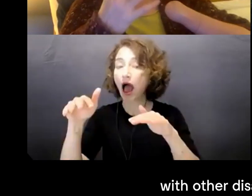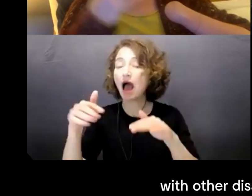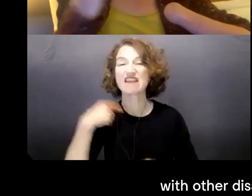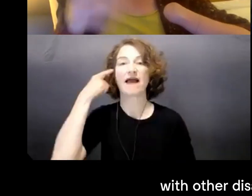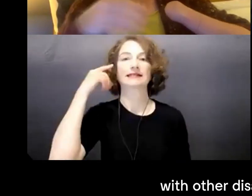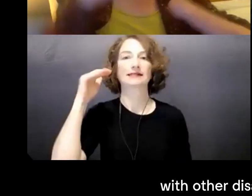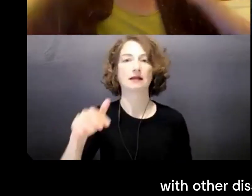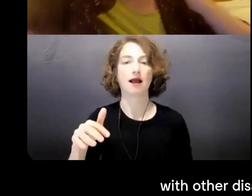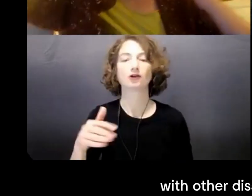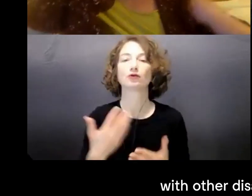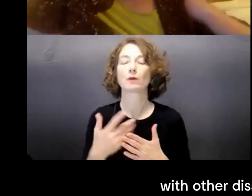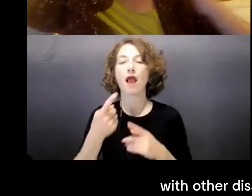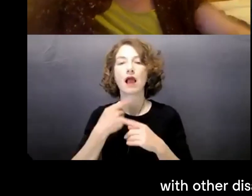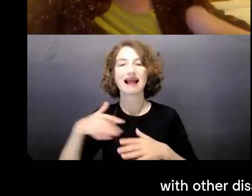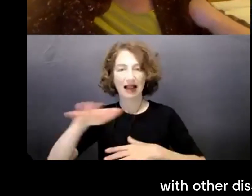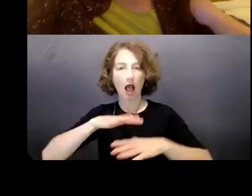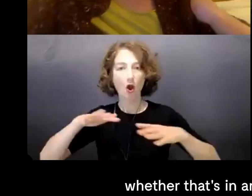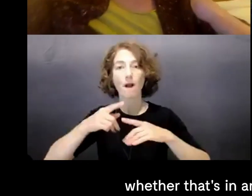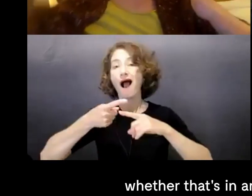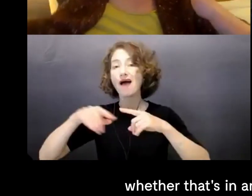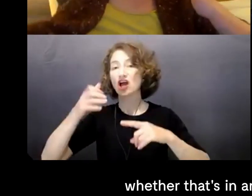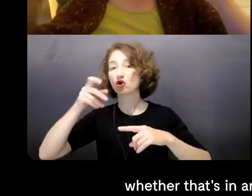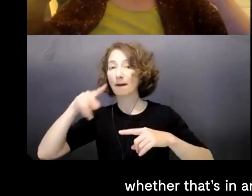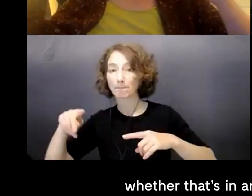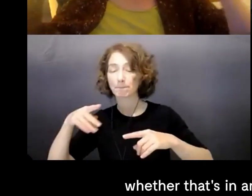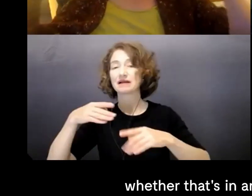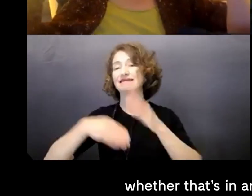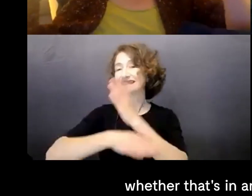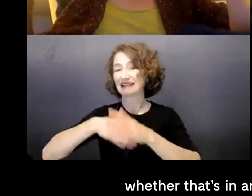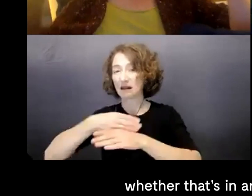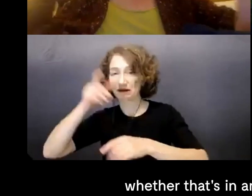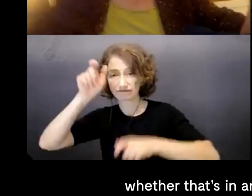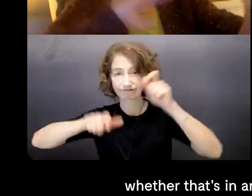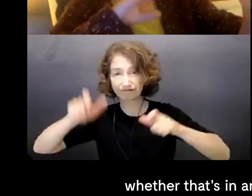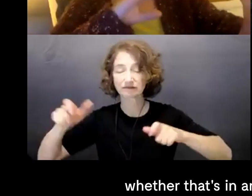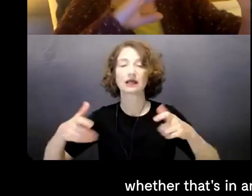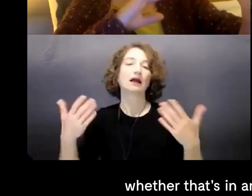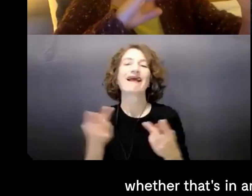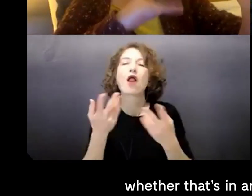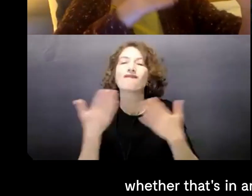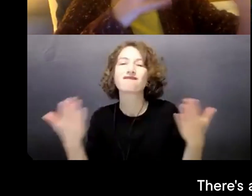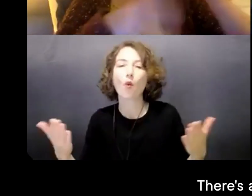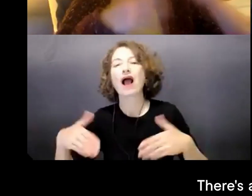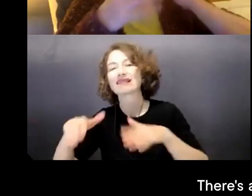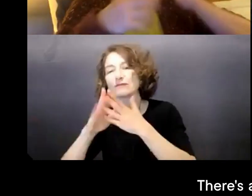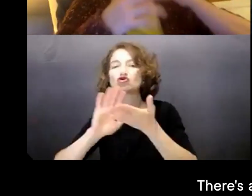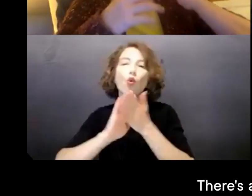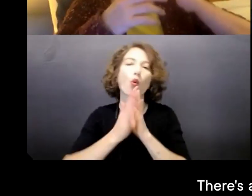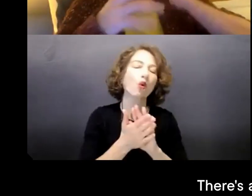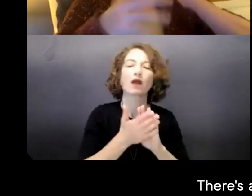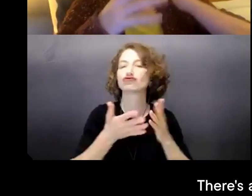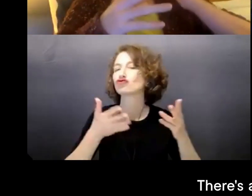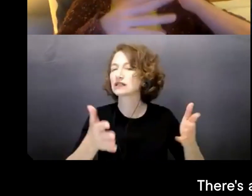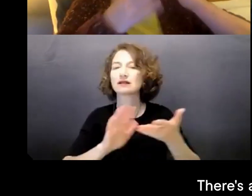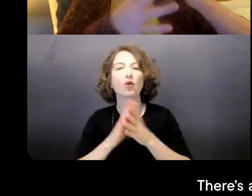with other disabled people, with other crips, whether that's in an academic setting or in a practice setting. There's a feeling that's